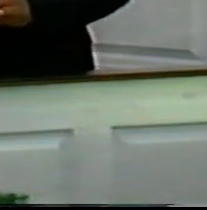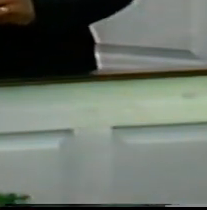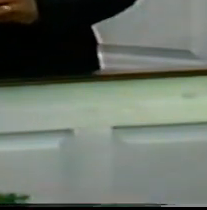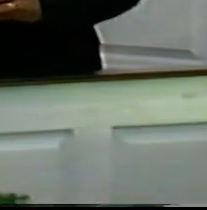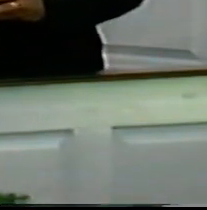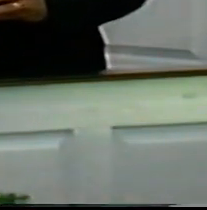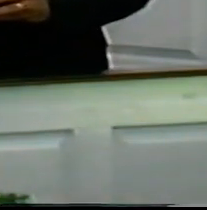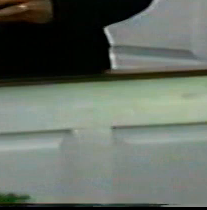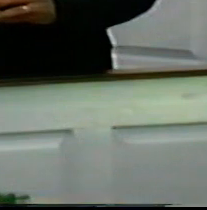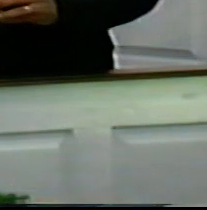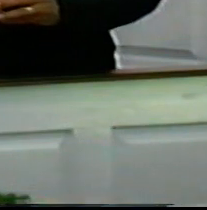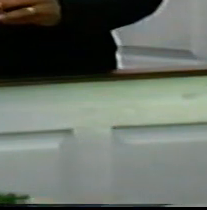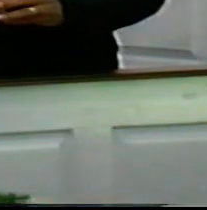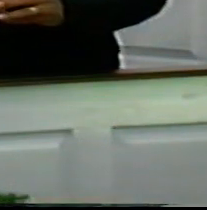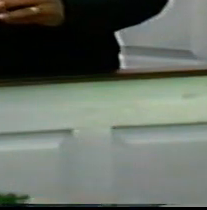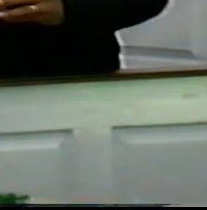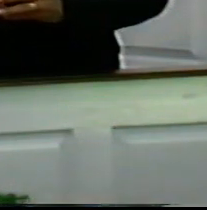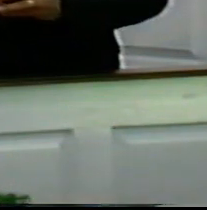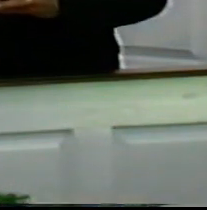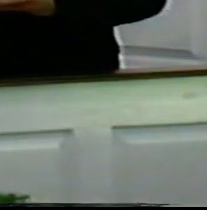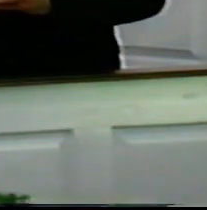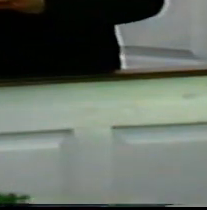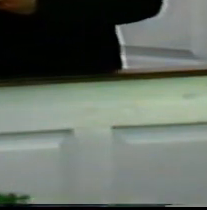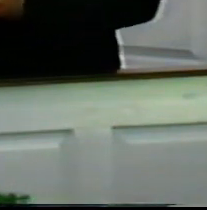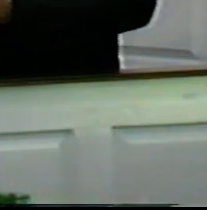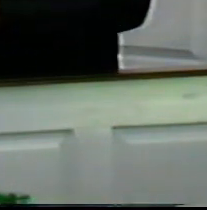Whiter than snow.